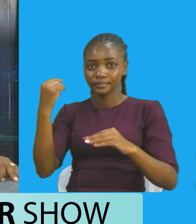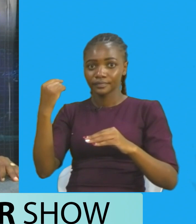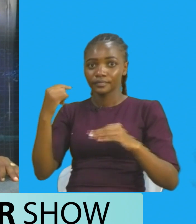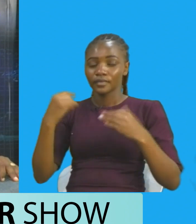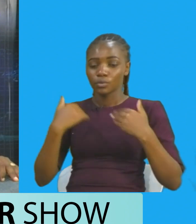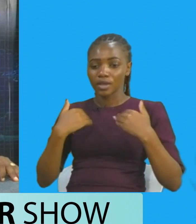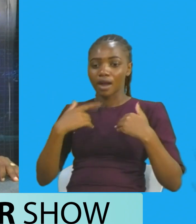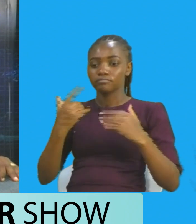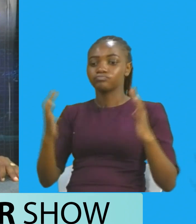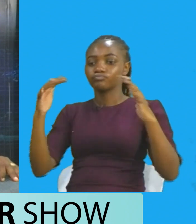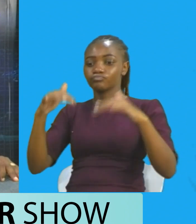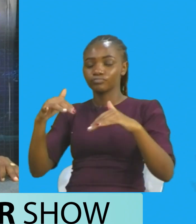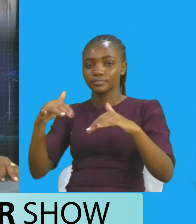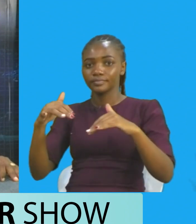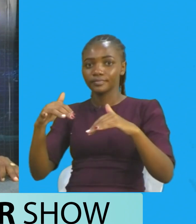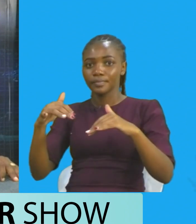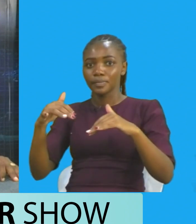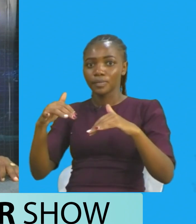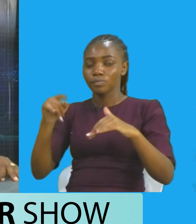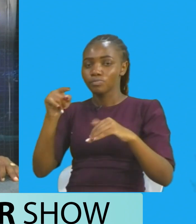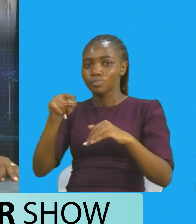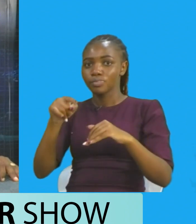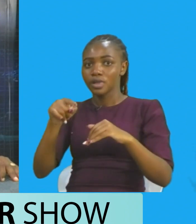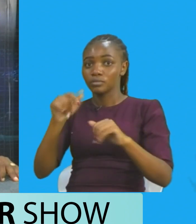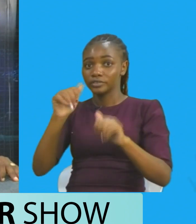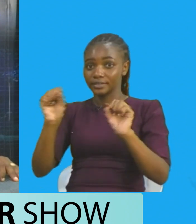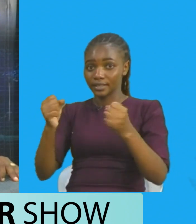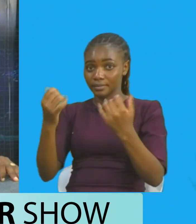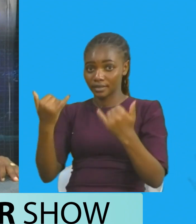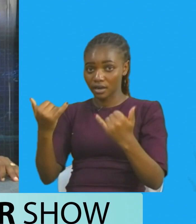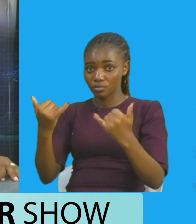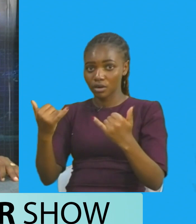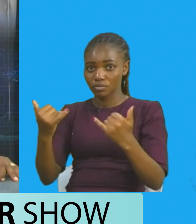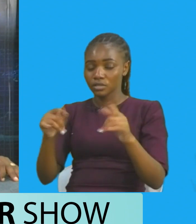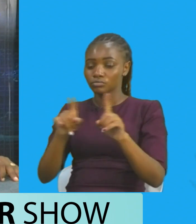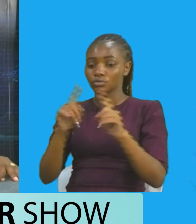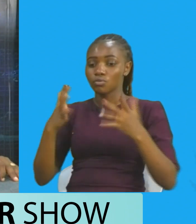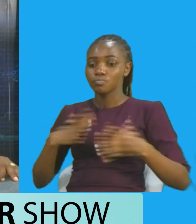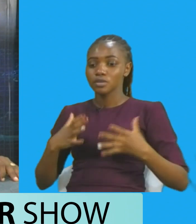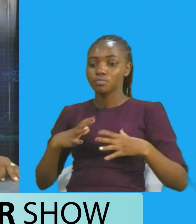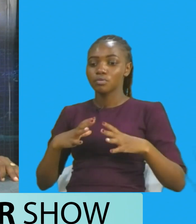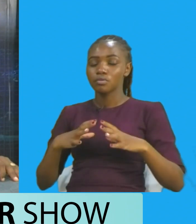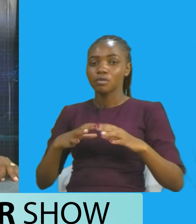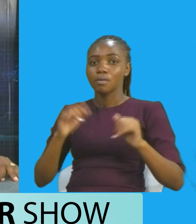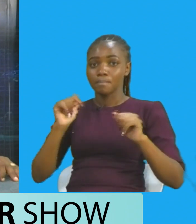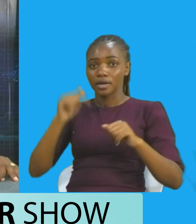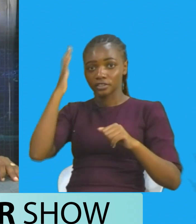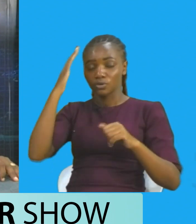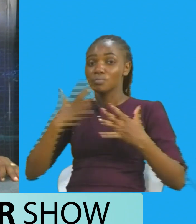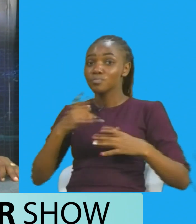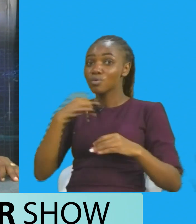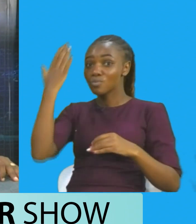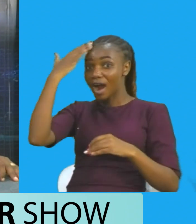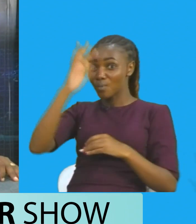Mr. and Miss Deaf Kenya. That is a pageant and a comedy that is going on. So people should be told about those who don't know